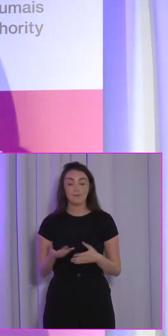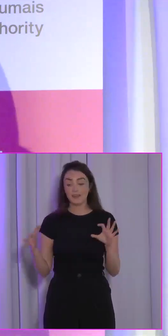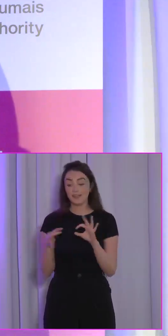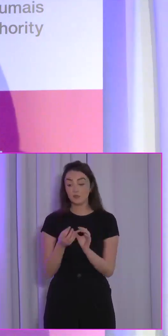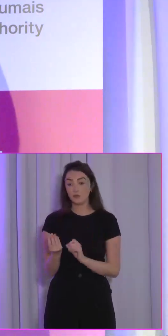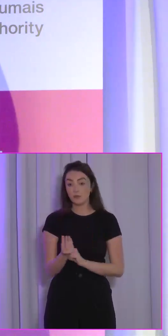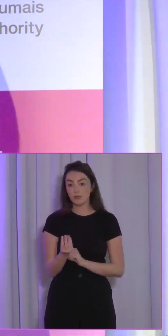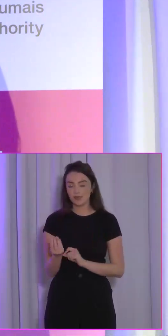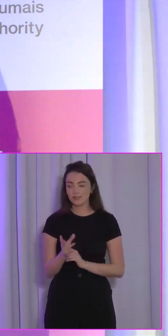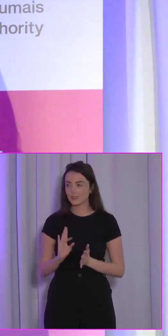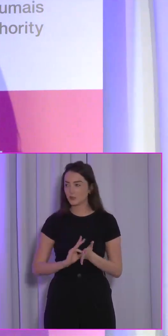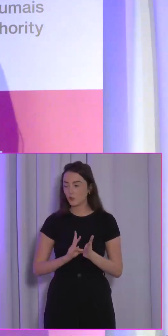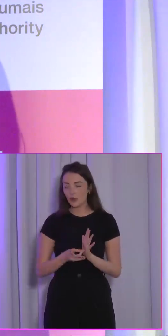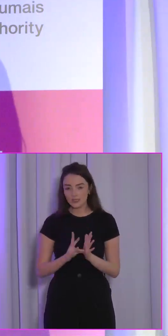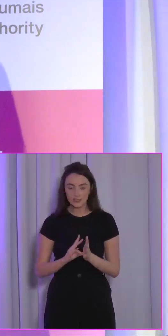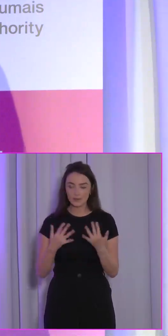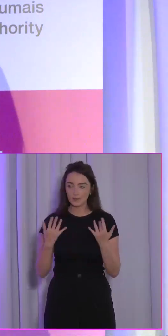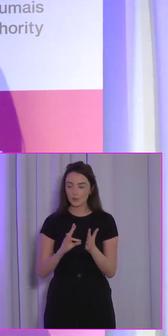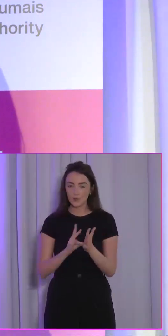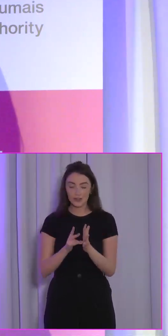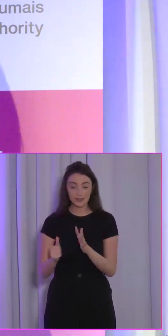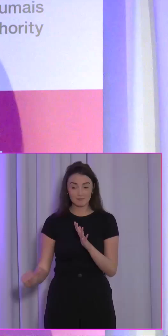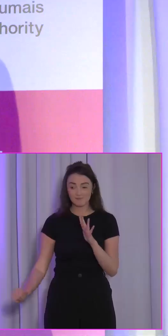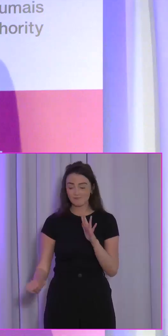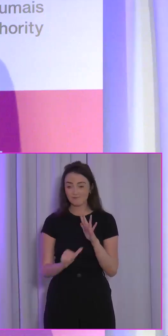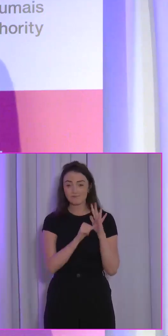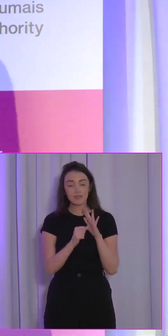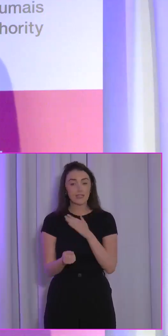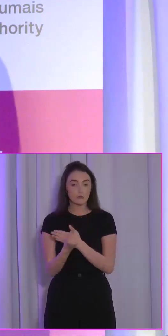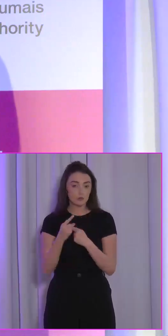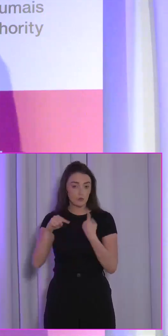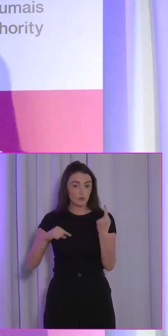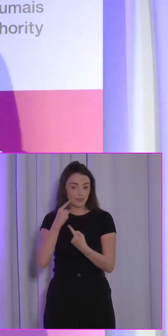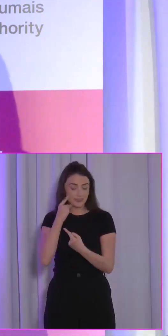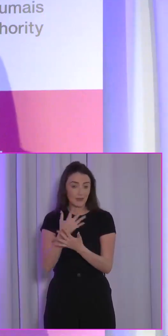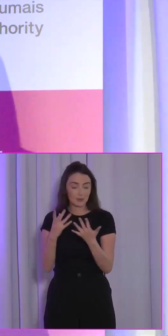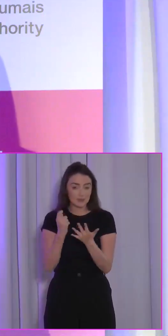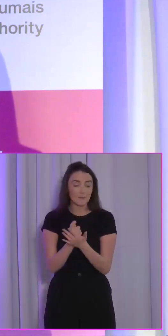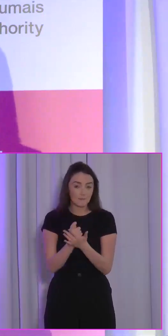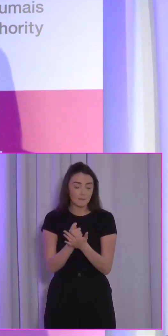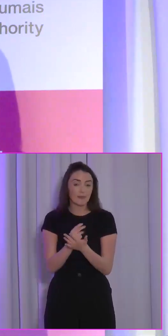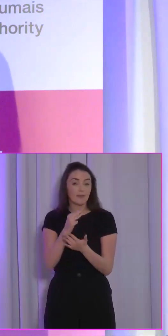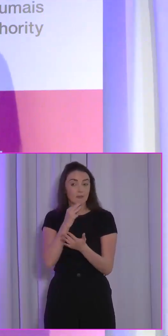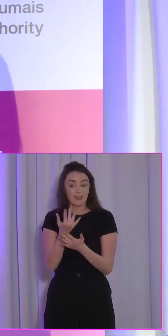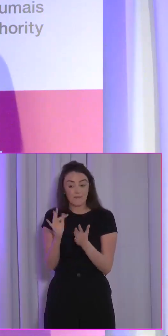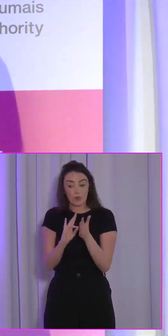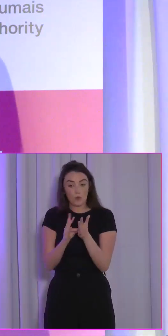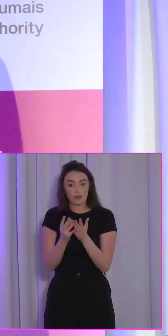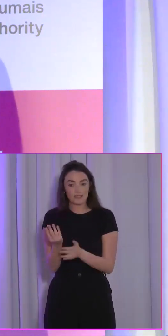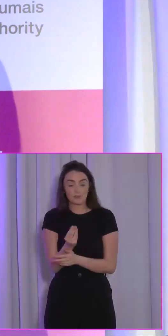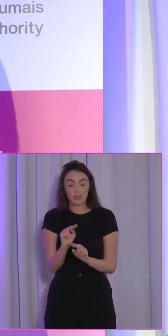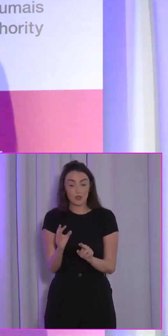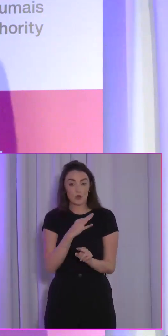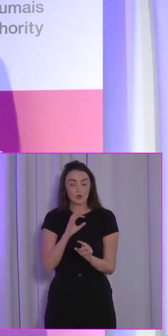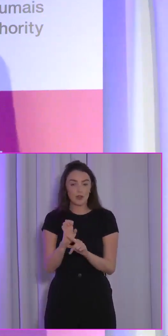subtitling, quality. Quality is the main issue that we're hearing is the problem, meaning that if the quality of the subtitling isn't